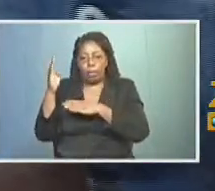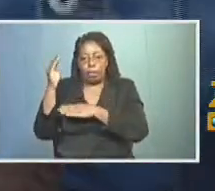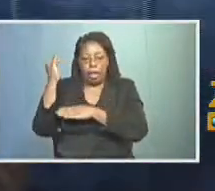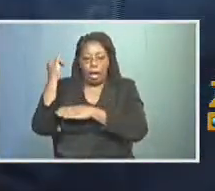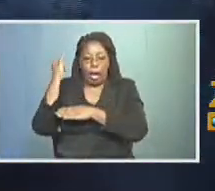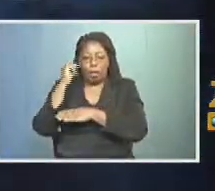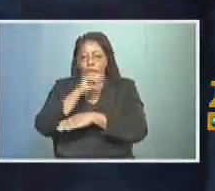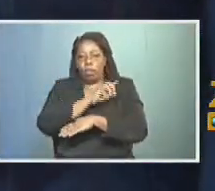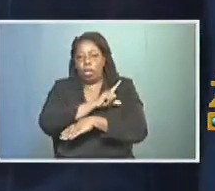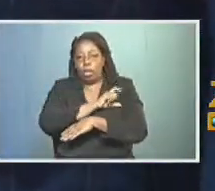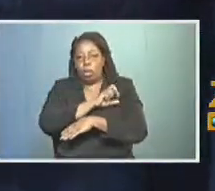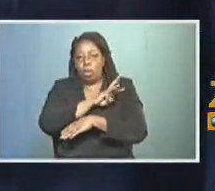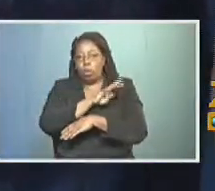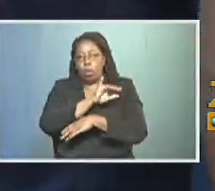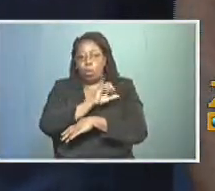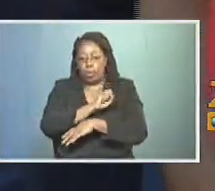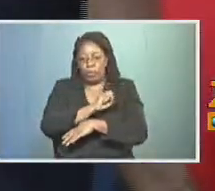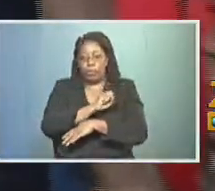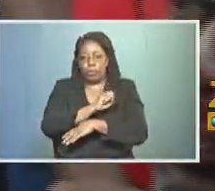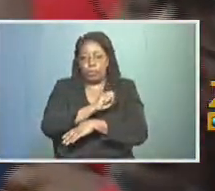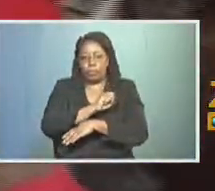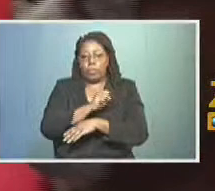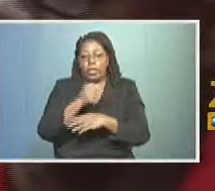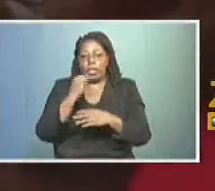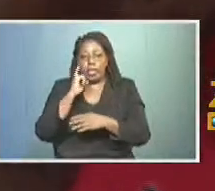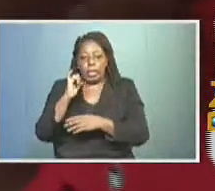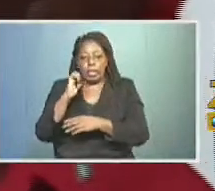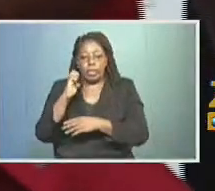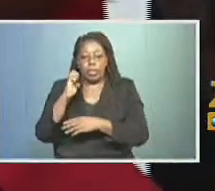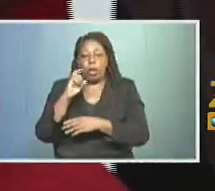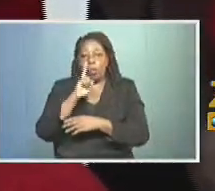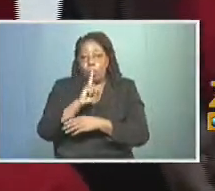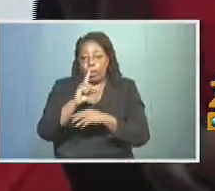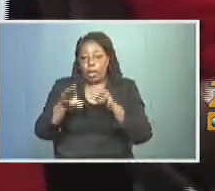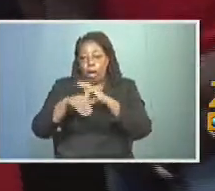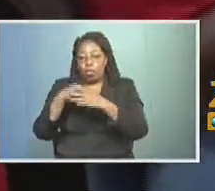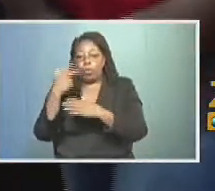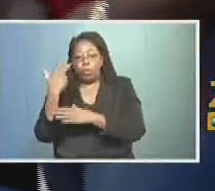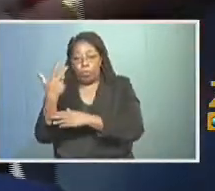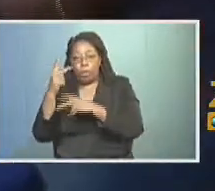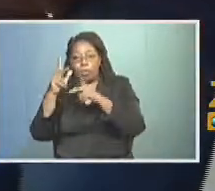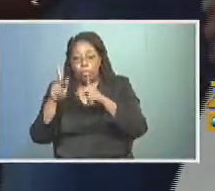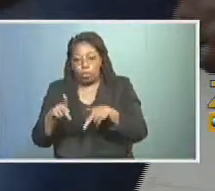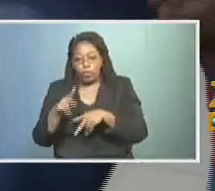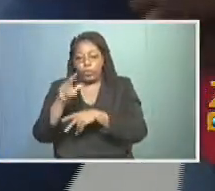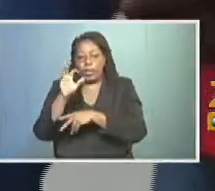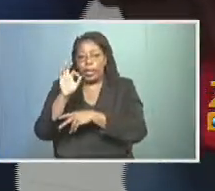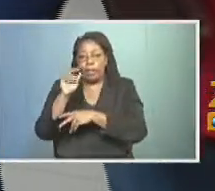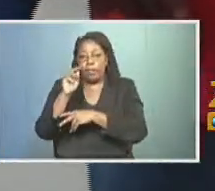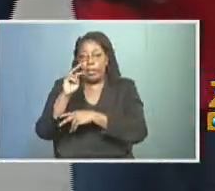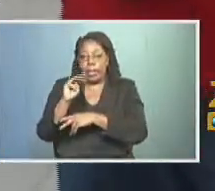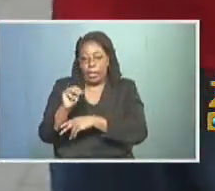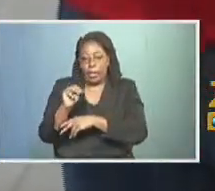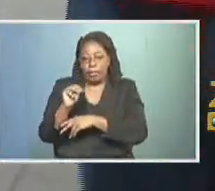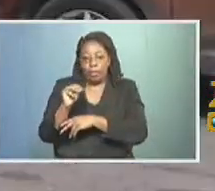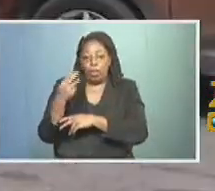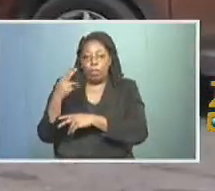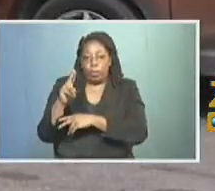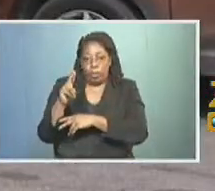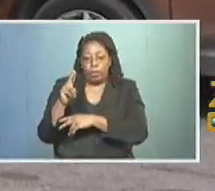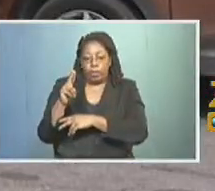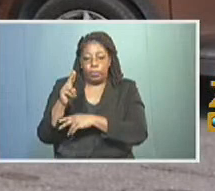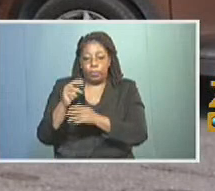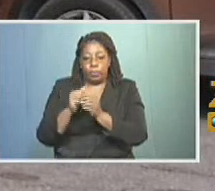Iram Lewis cementing his spot as one of 3 expected candidates for the Free National Movement's November 27th leadership